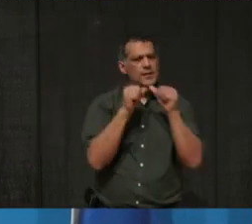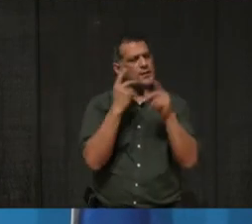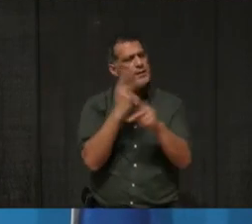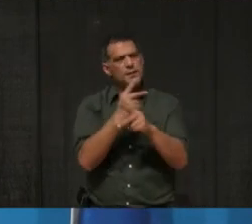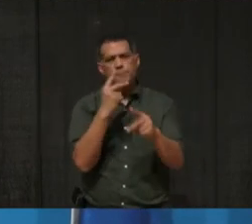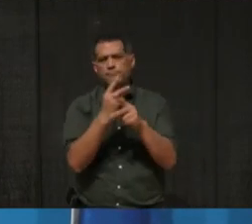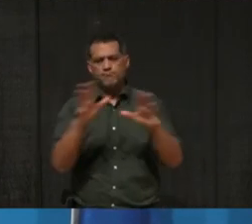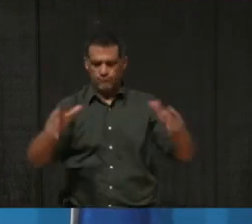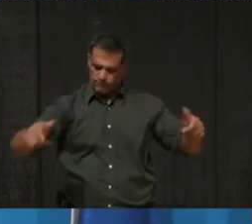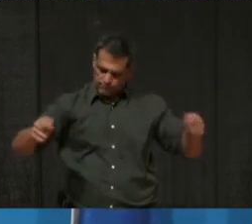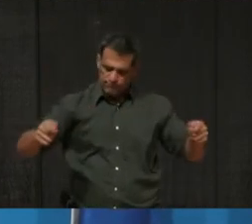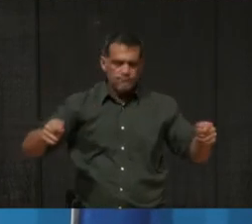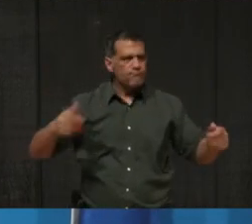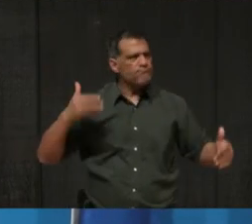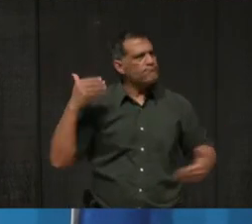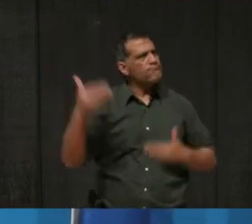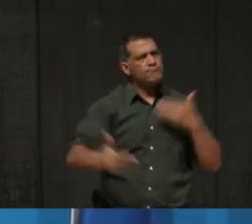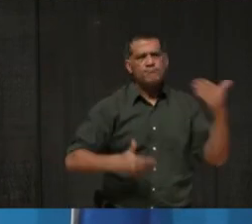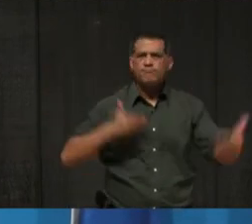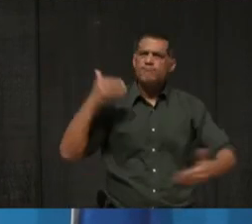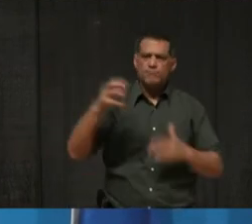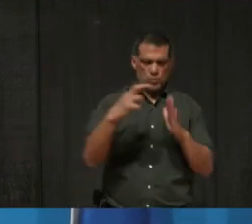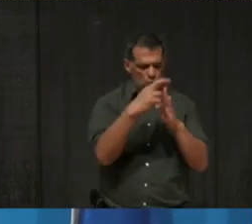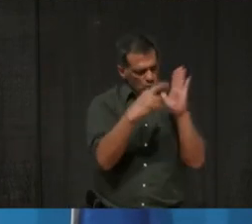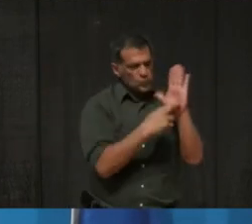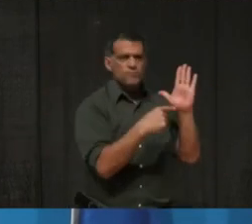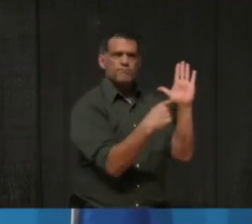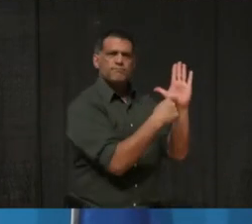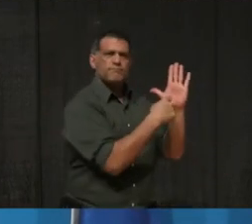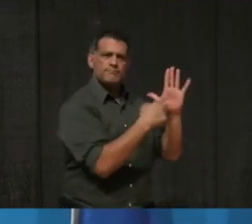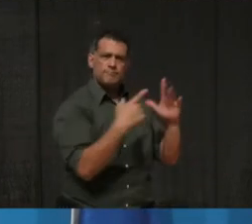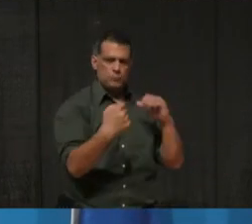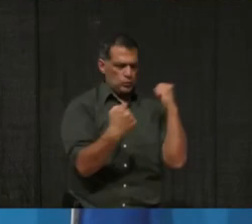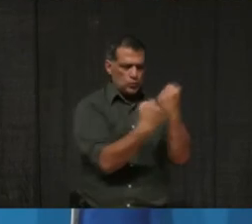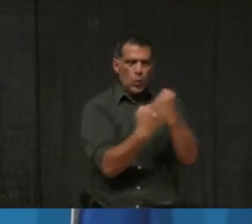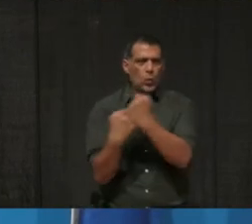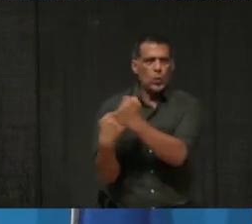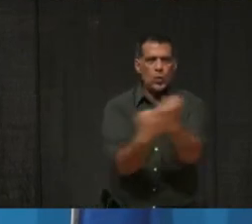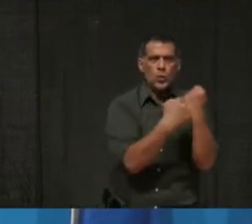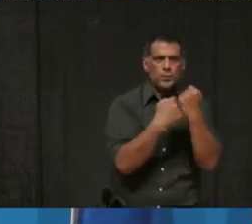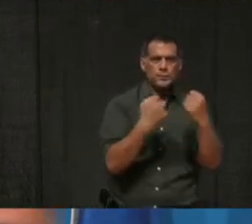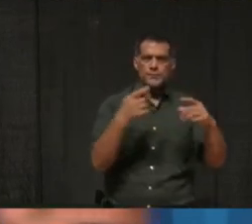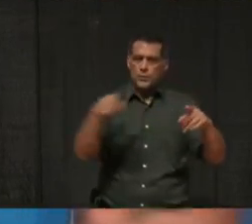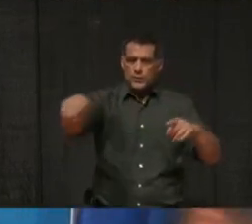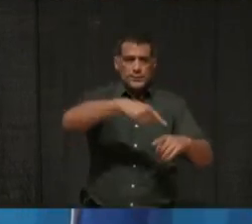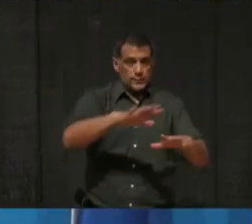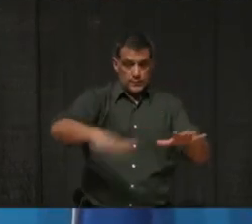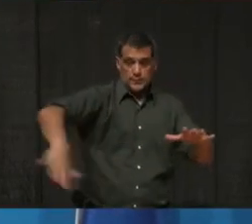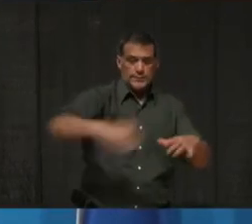apart, and how we help others to do the same. Thank you, and I'll pass it back to Mayor Crombie.